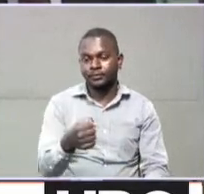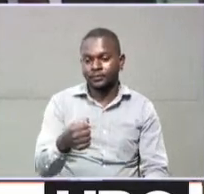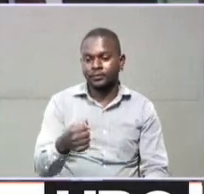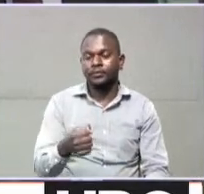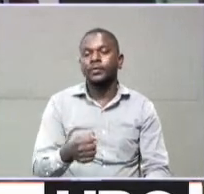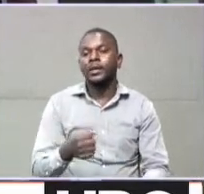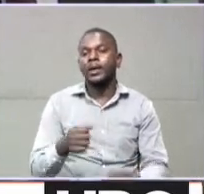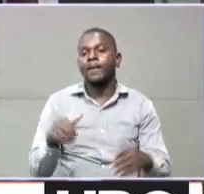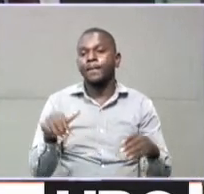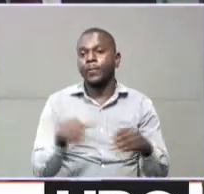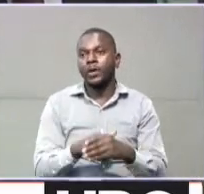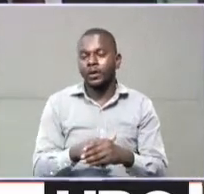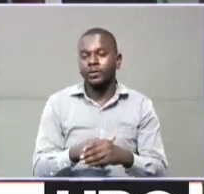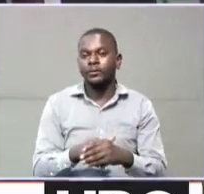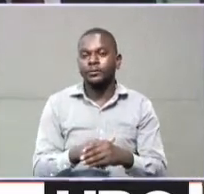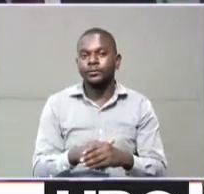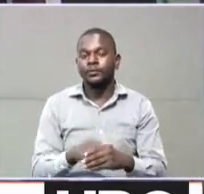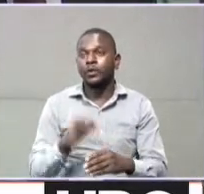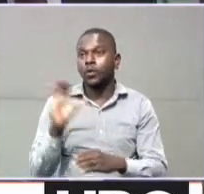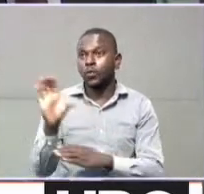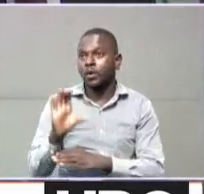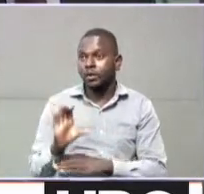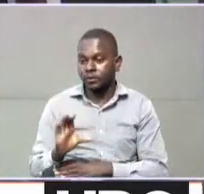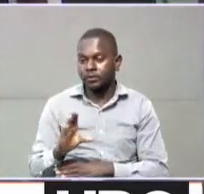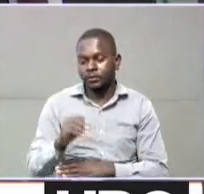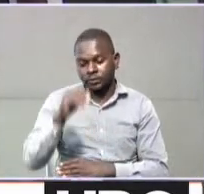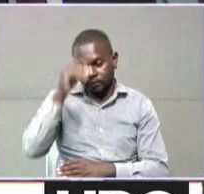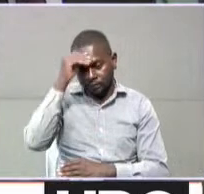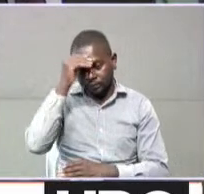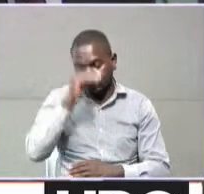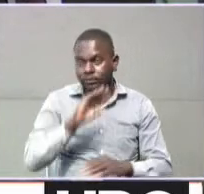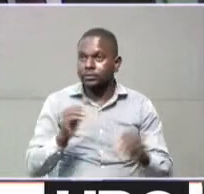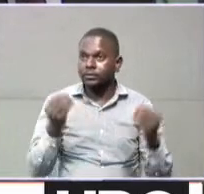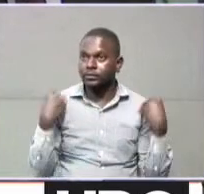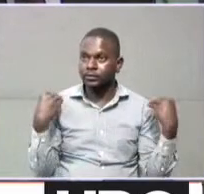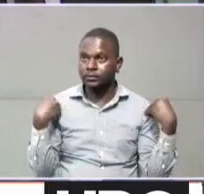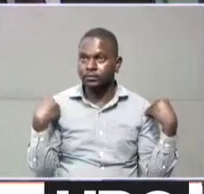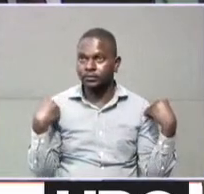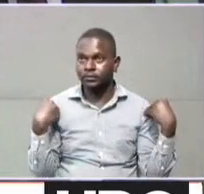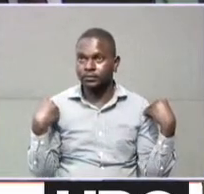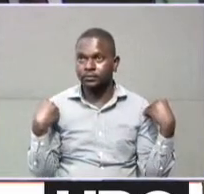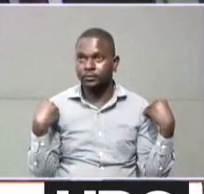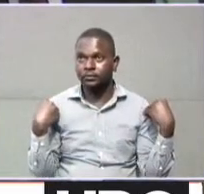the following members to the committee on education and sports